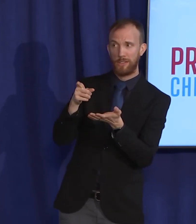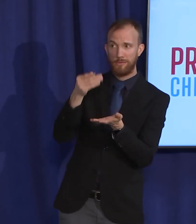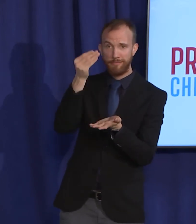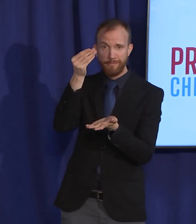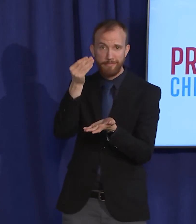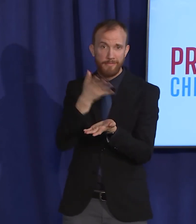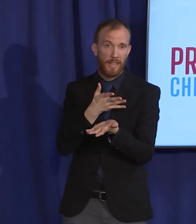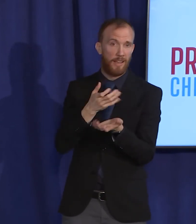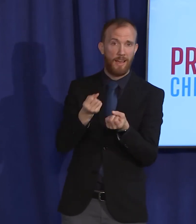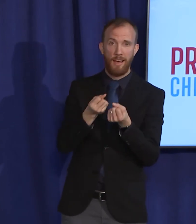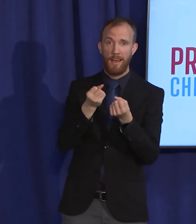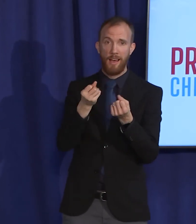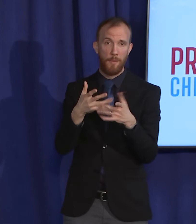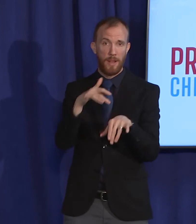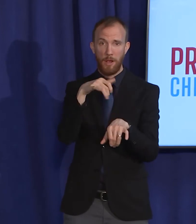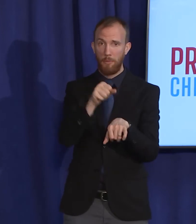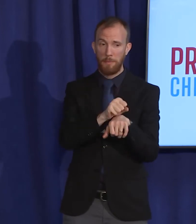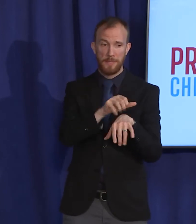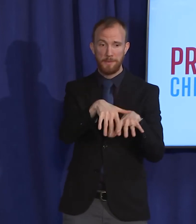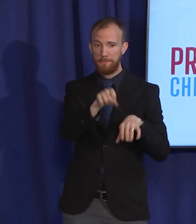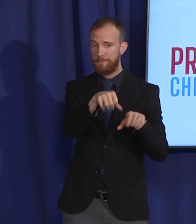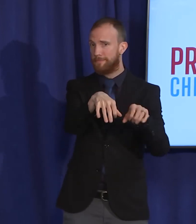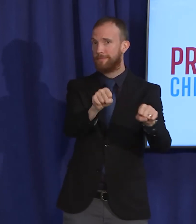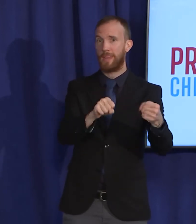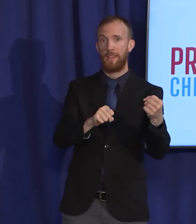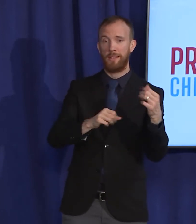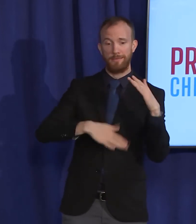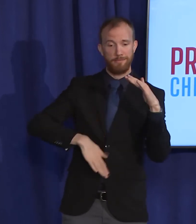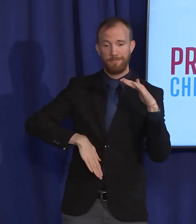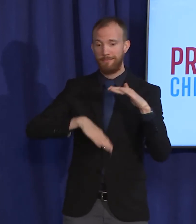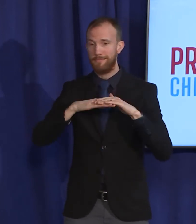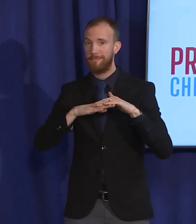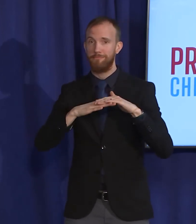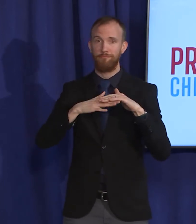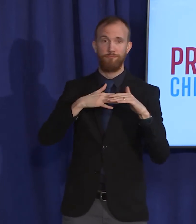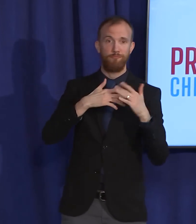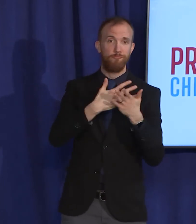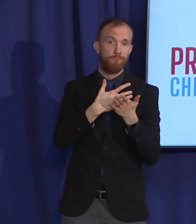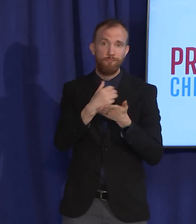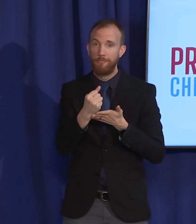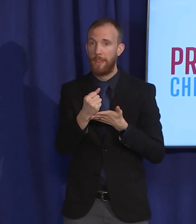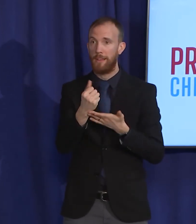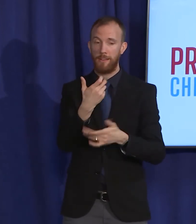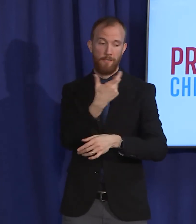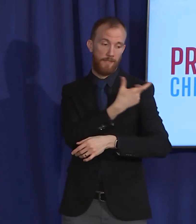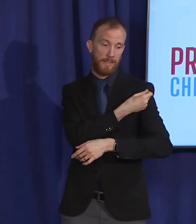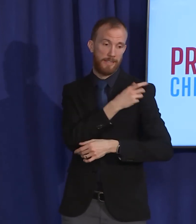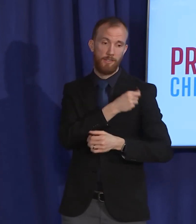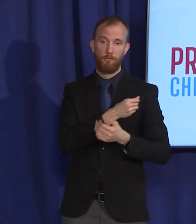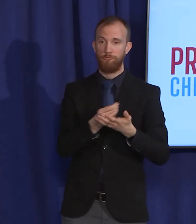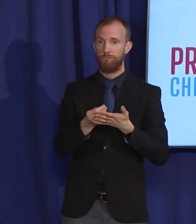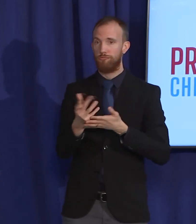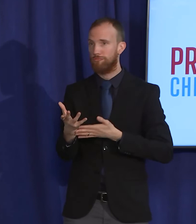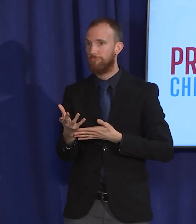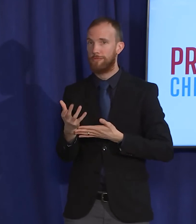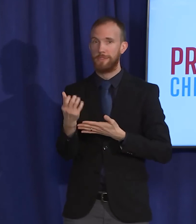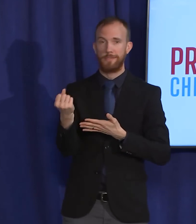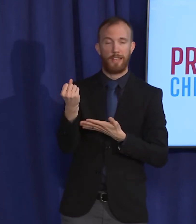at capacity? Is vaccine moving to another day? If you can clear up anything on that issue. Sure.